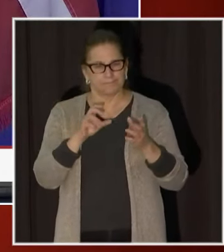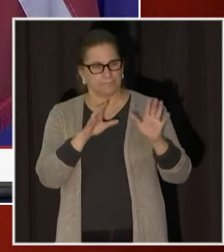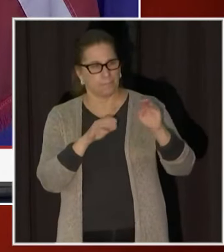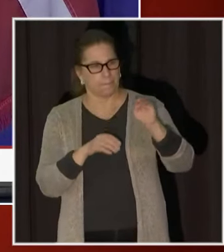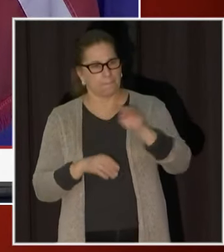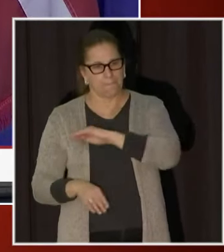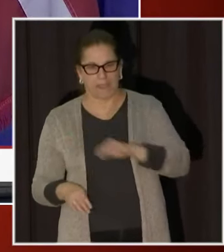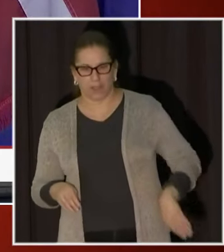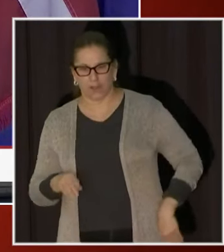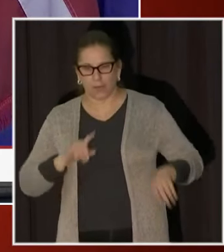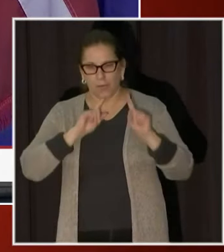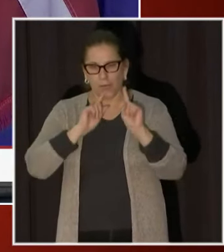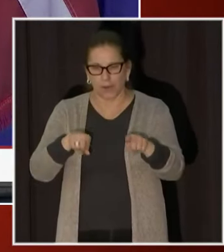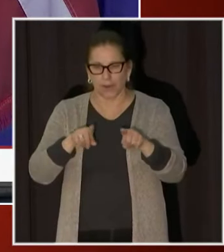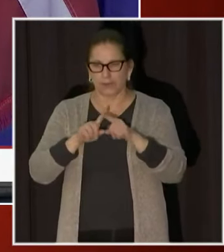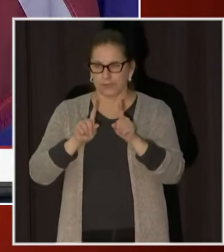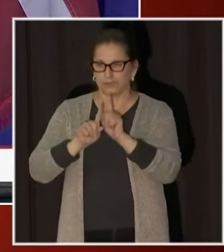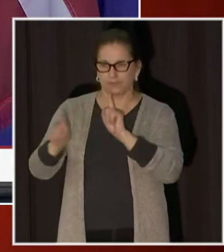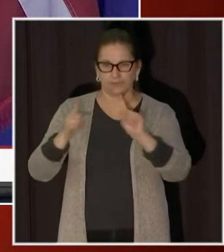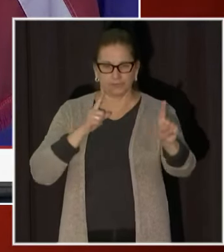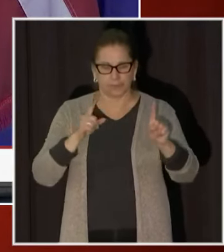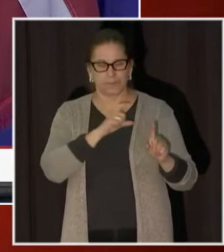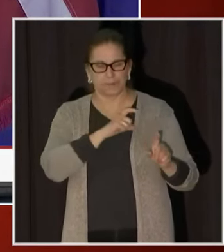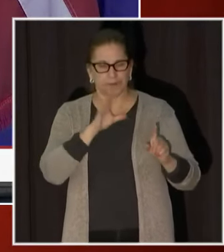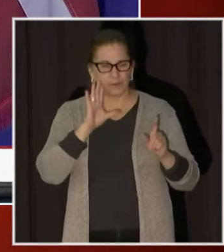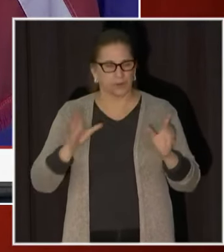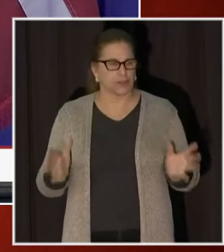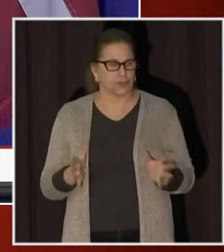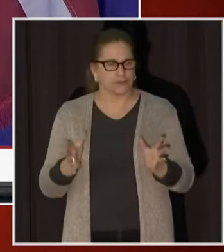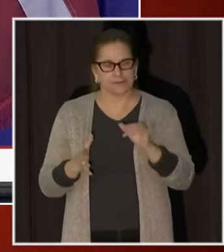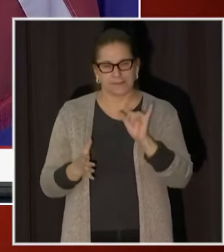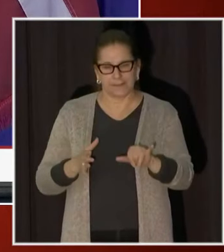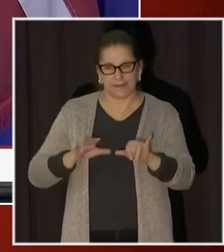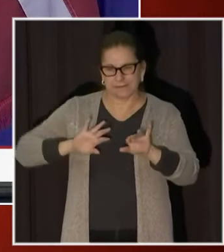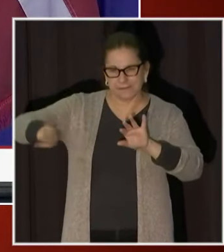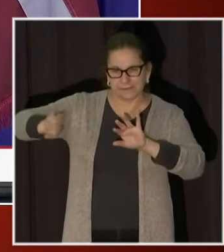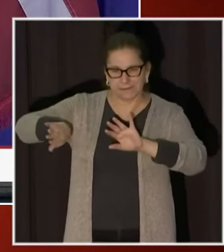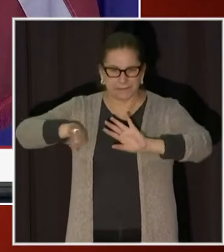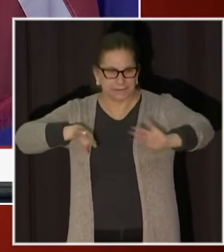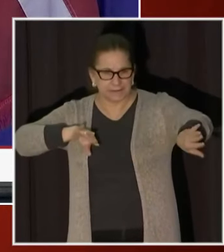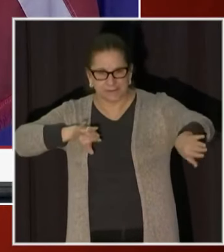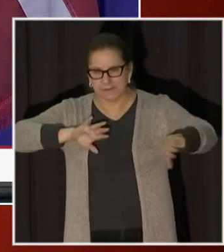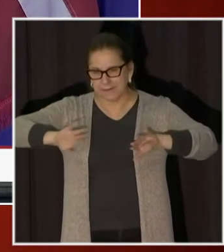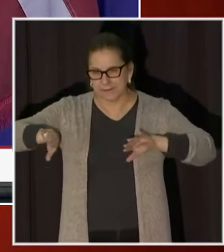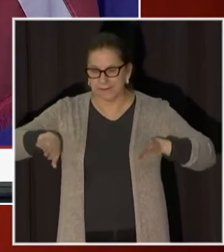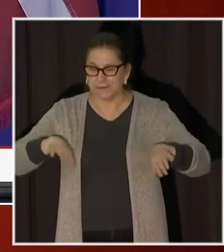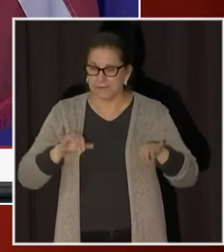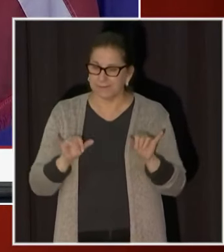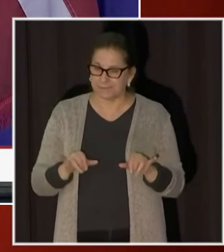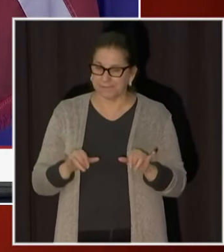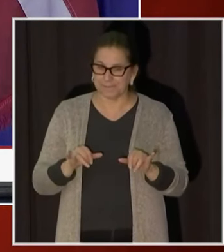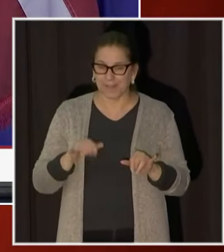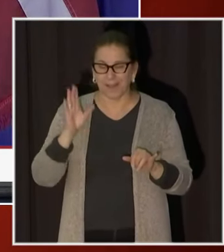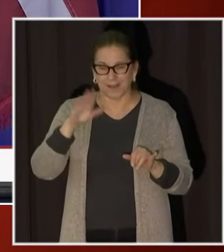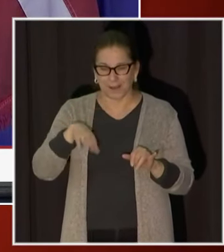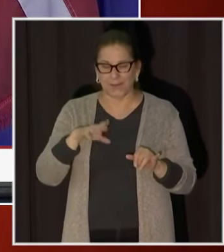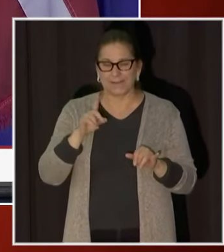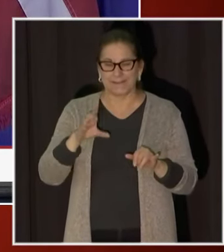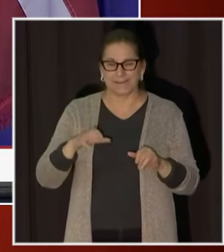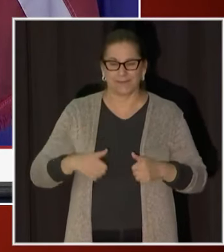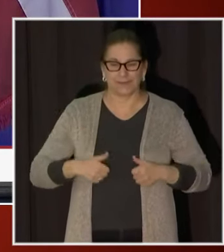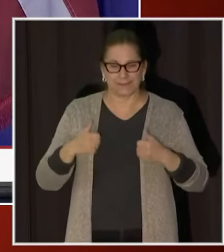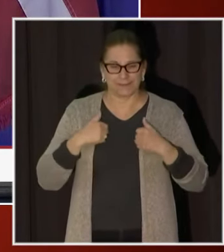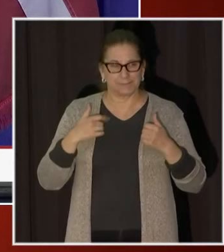to social distance. We will make it clear about residential gatherings. You can't have